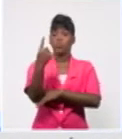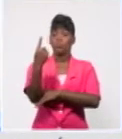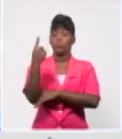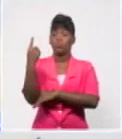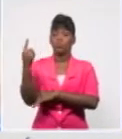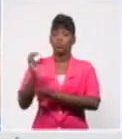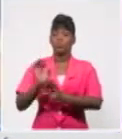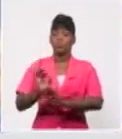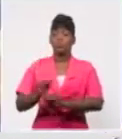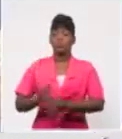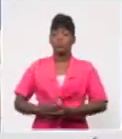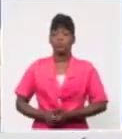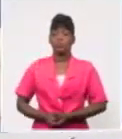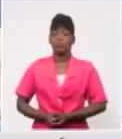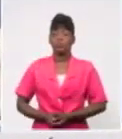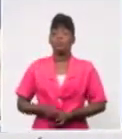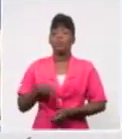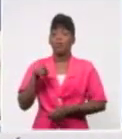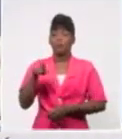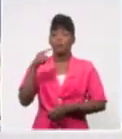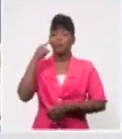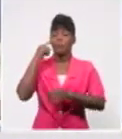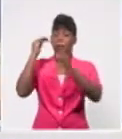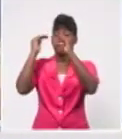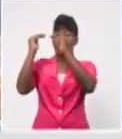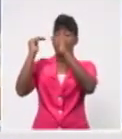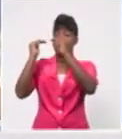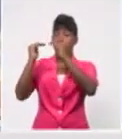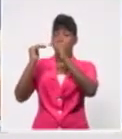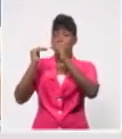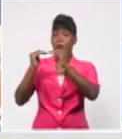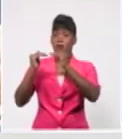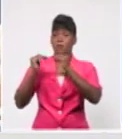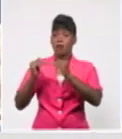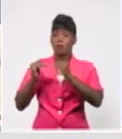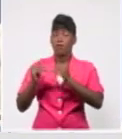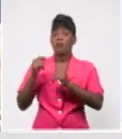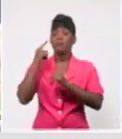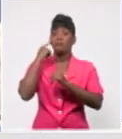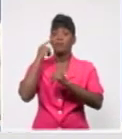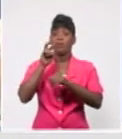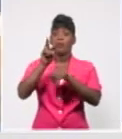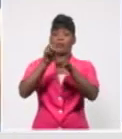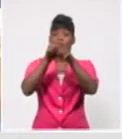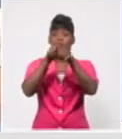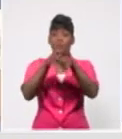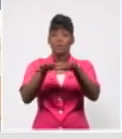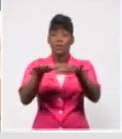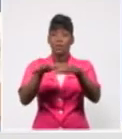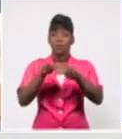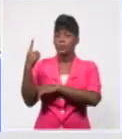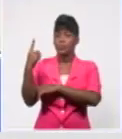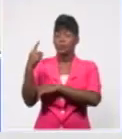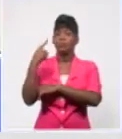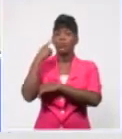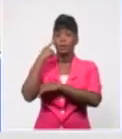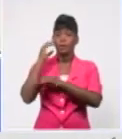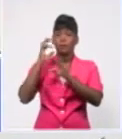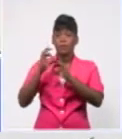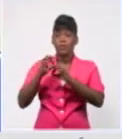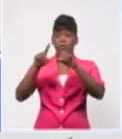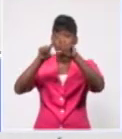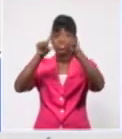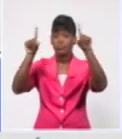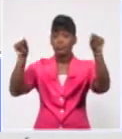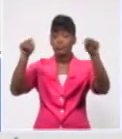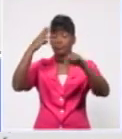have been diagnosed in Havana province, 76 in Artemisa, 38 in Matanzas, 8 in Pinar del